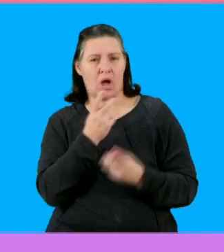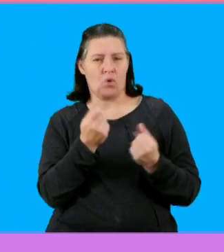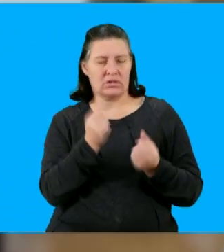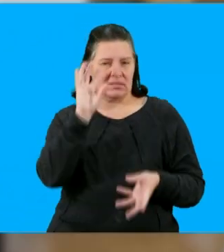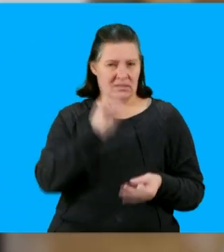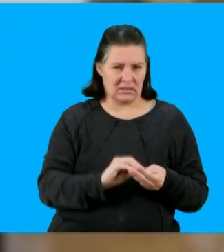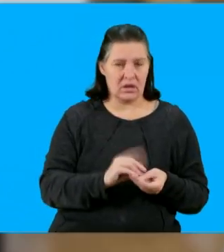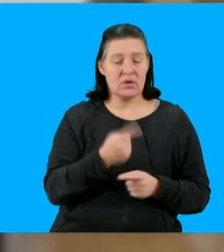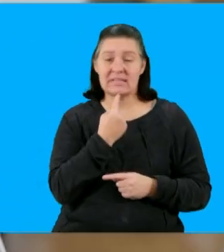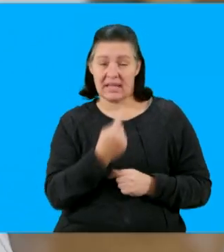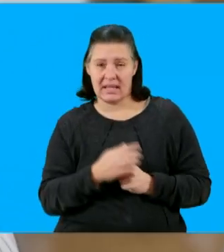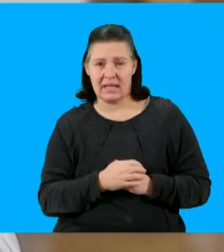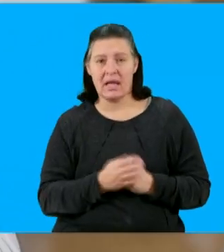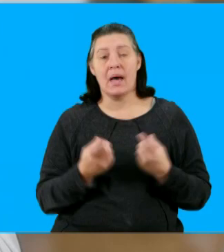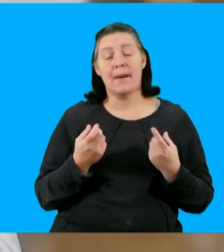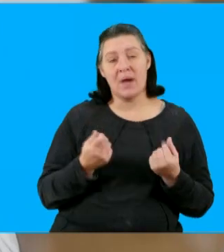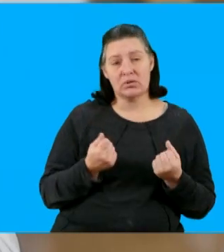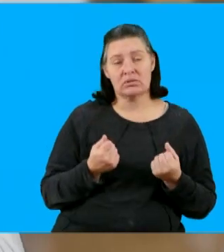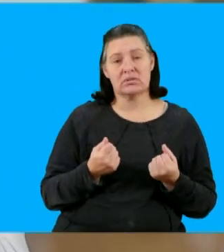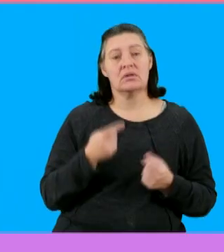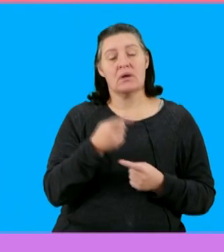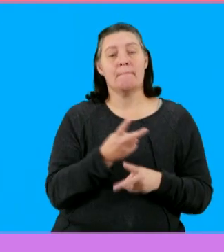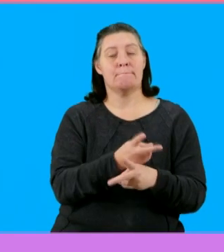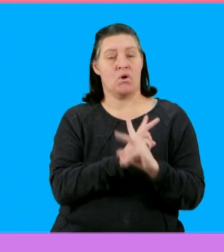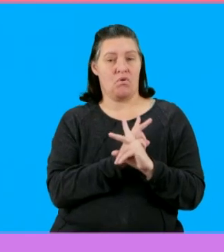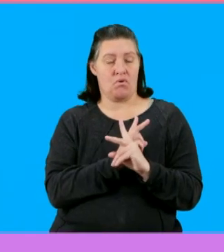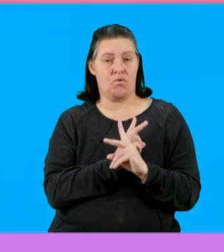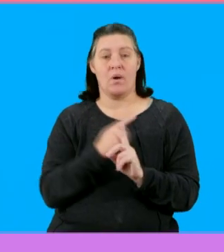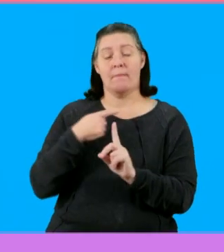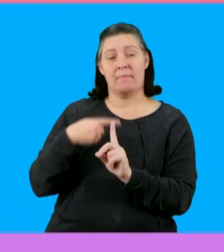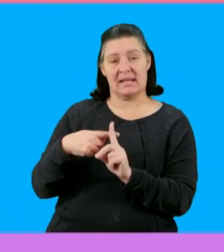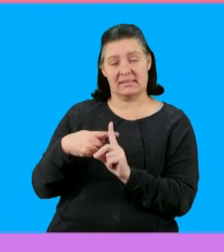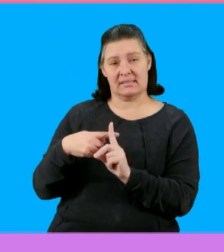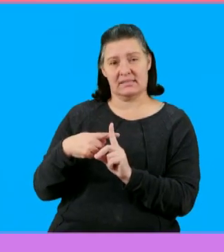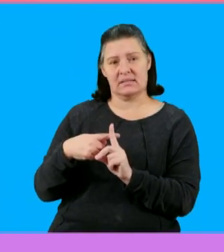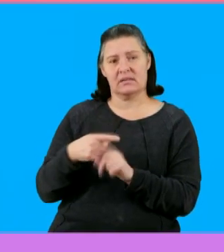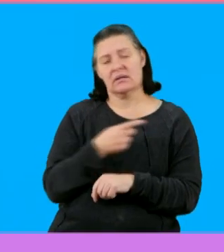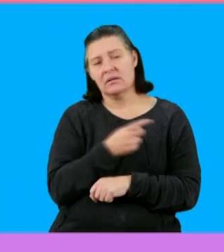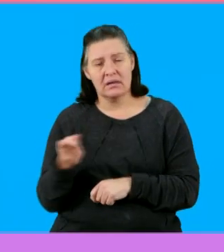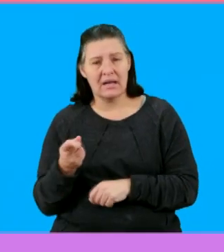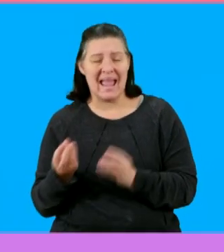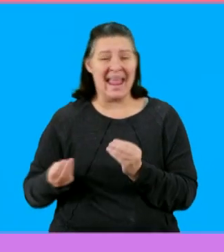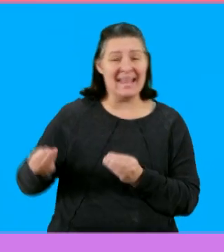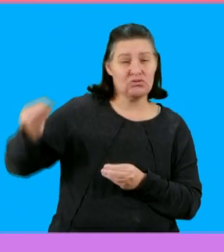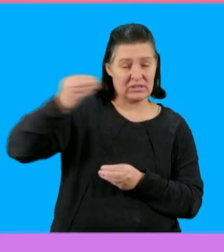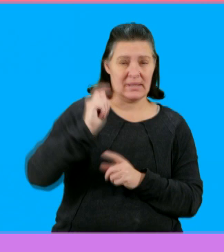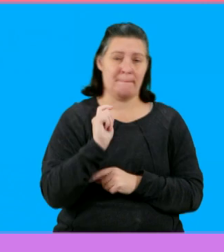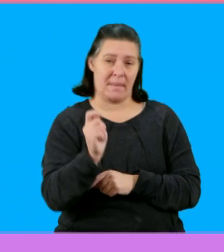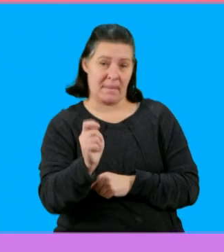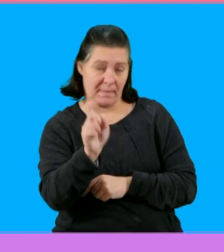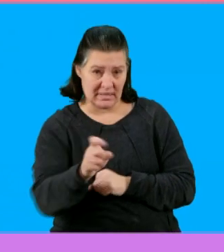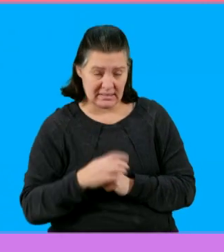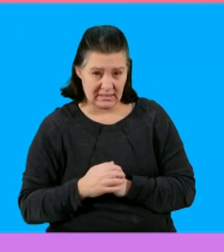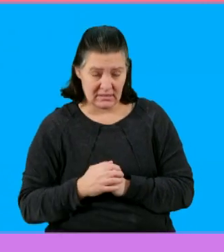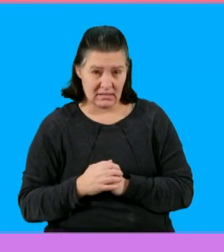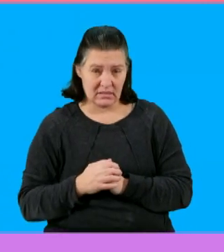loan. Here we indicated that amount of money borrowed plus all the interest that must be paid.